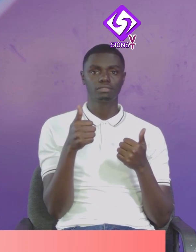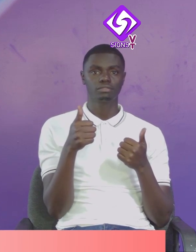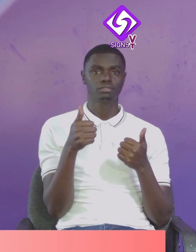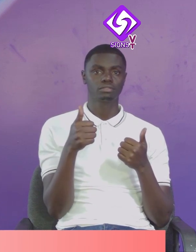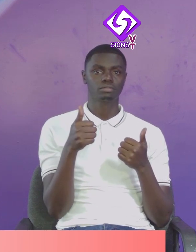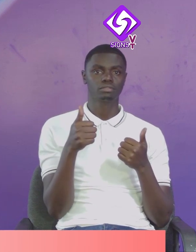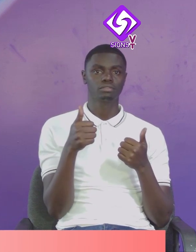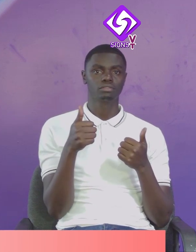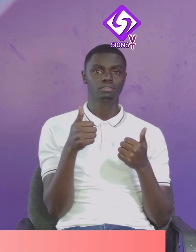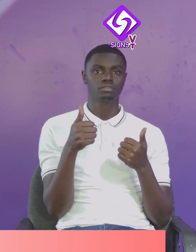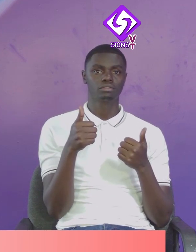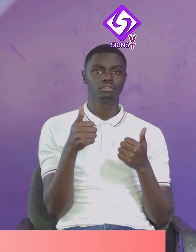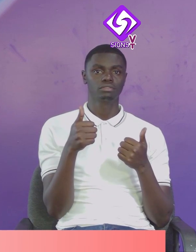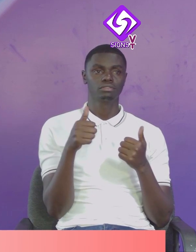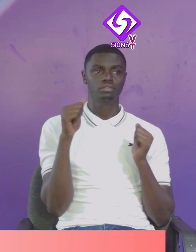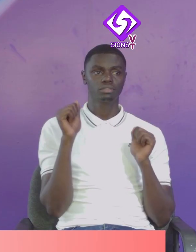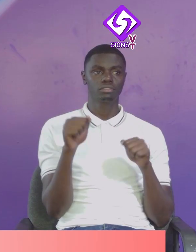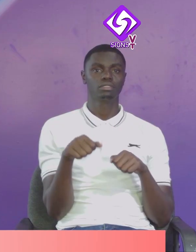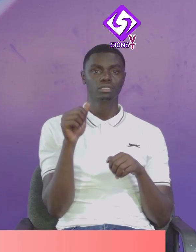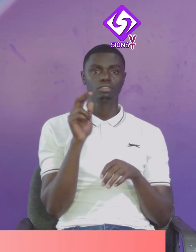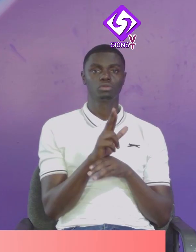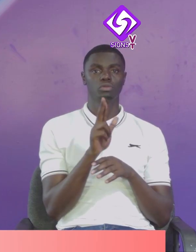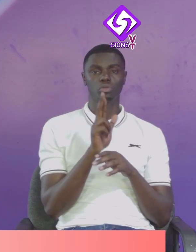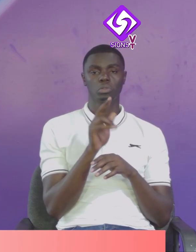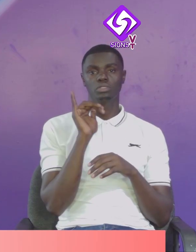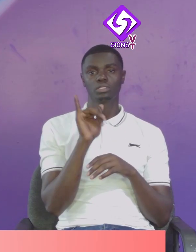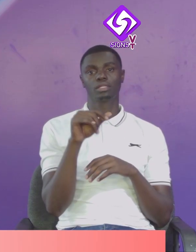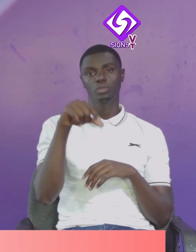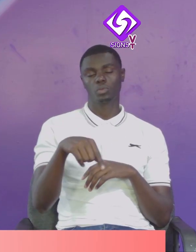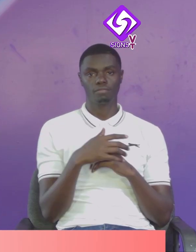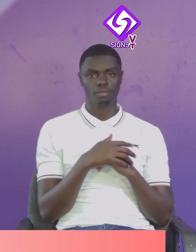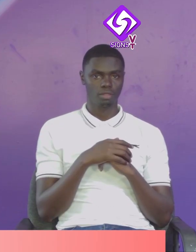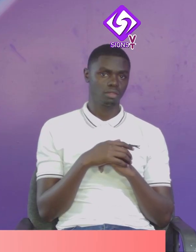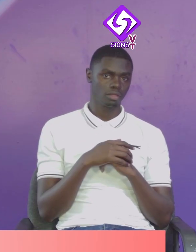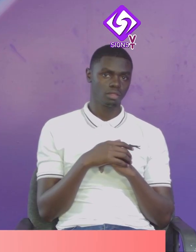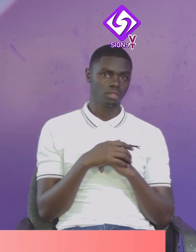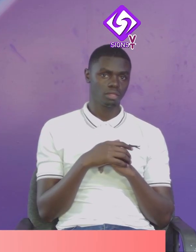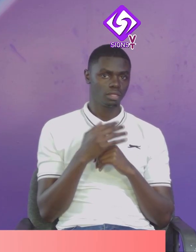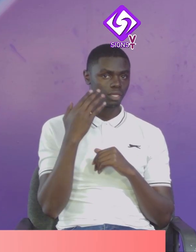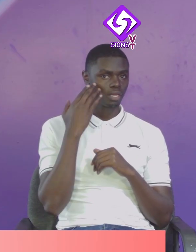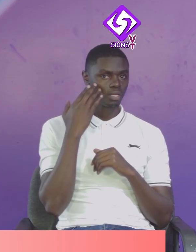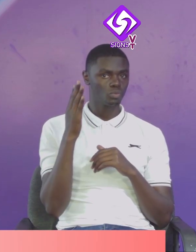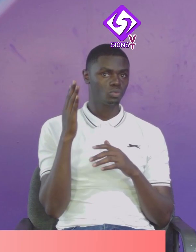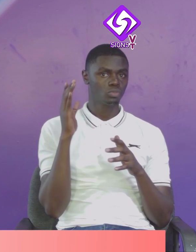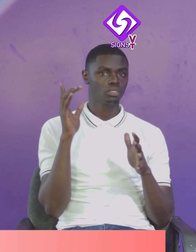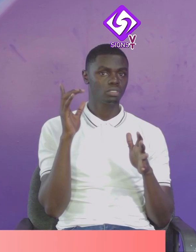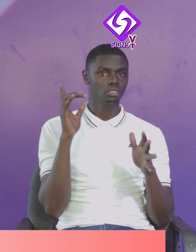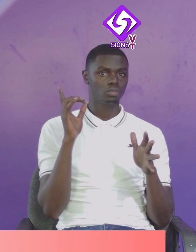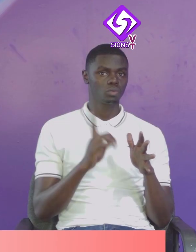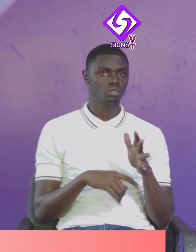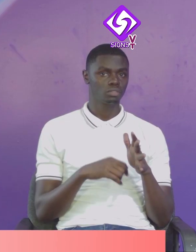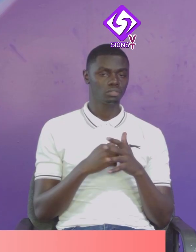my credit because they can still win this thing and qualify. But we don't know what the coach for DR Congo